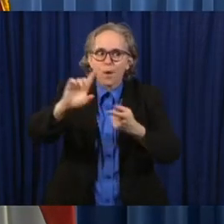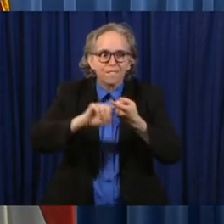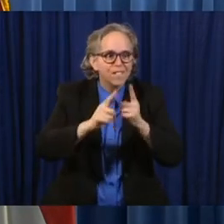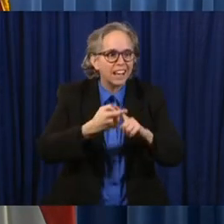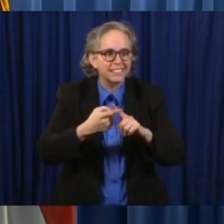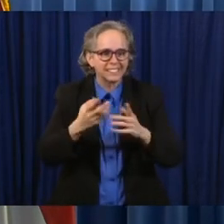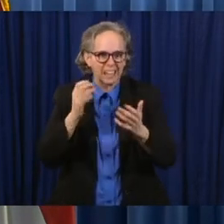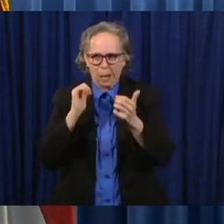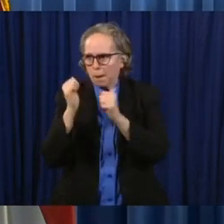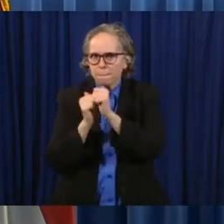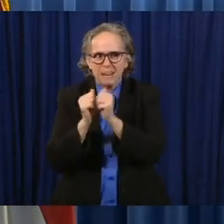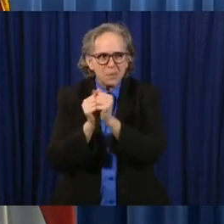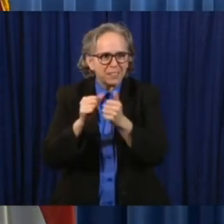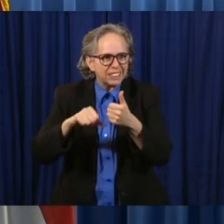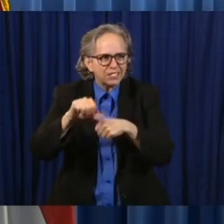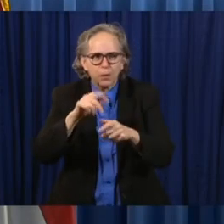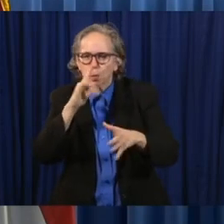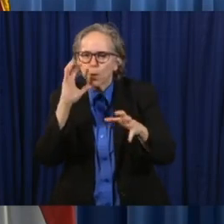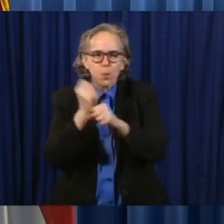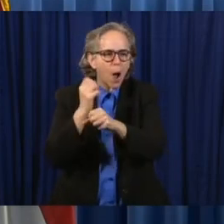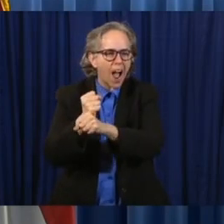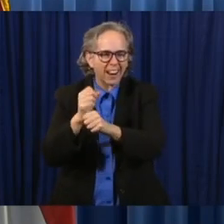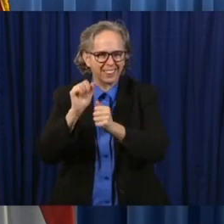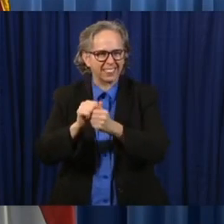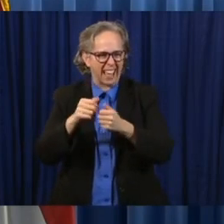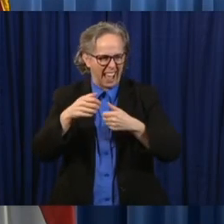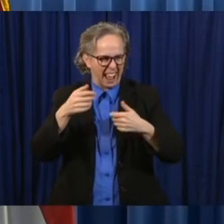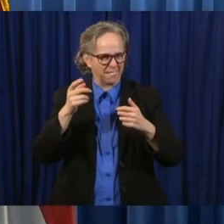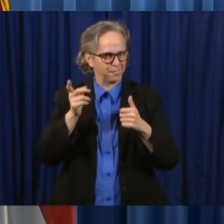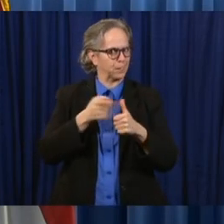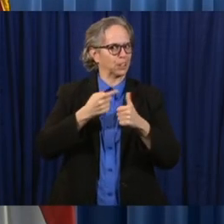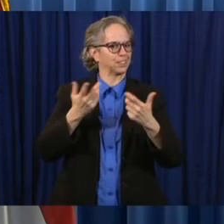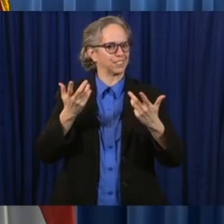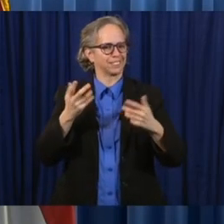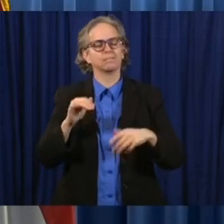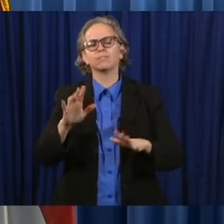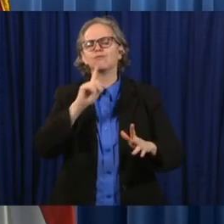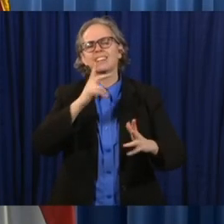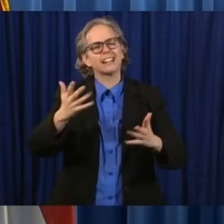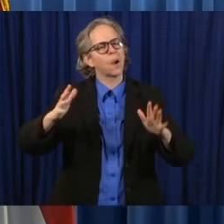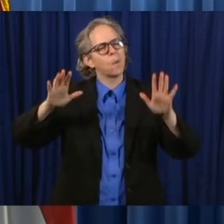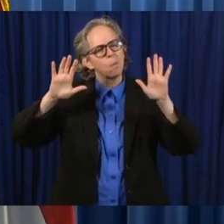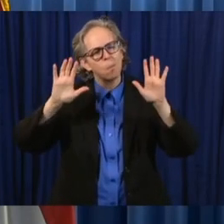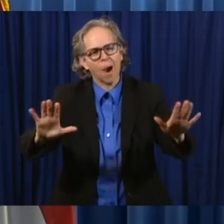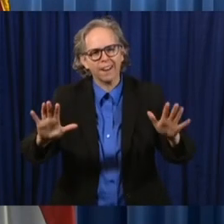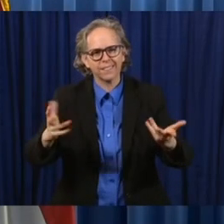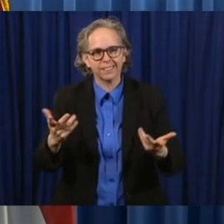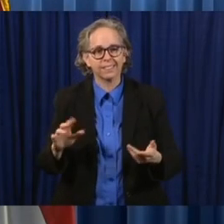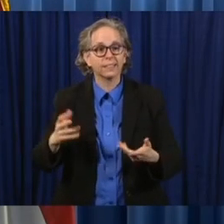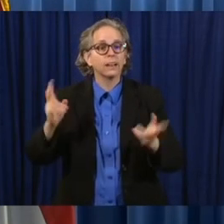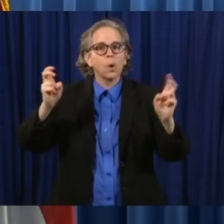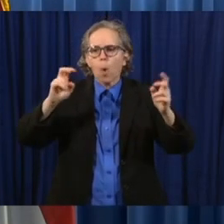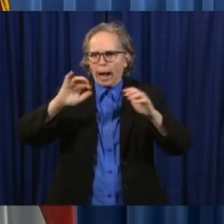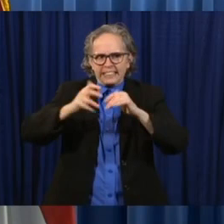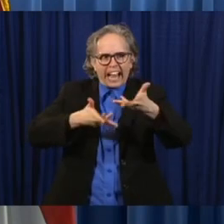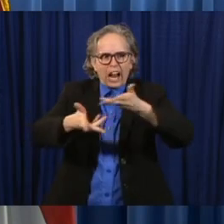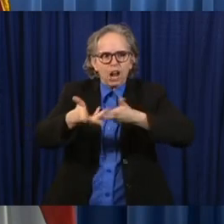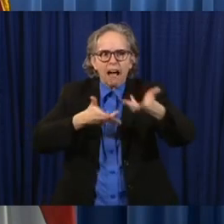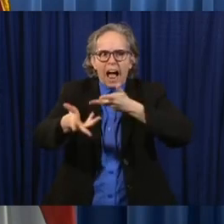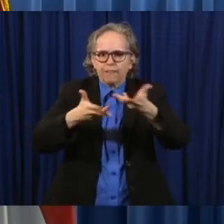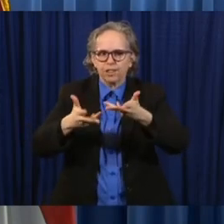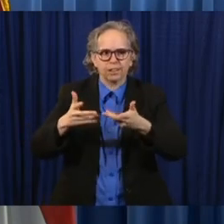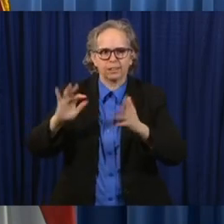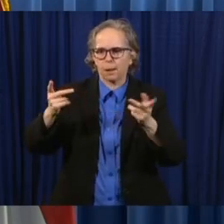puzzle first. This is a great intergenerational project. Kids, grandparents,